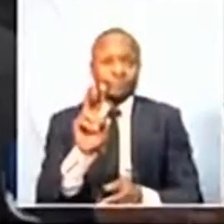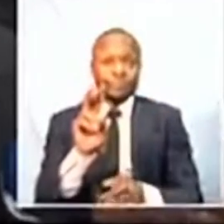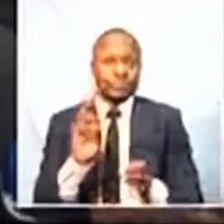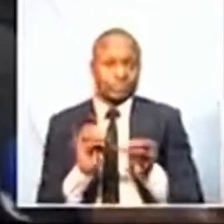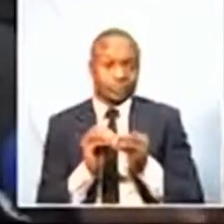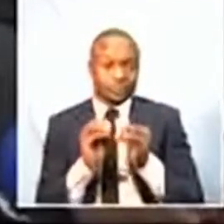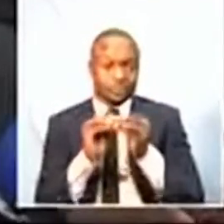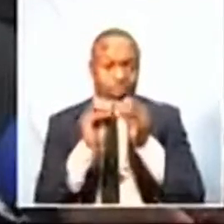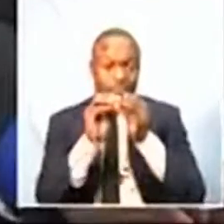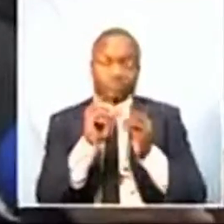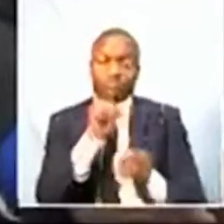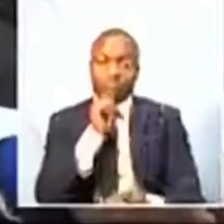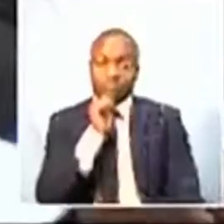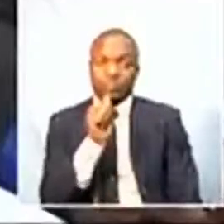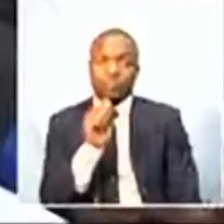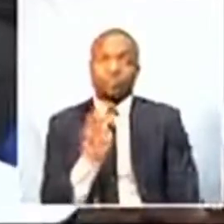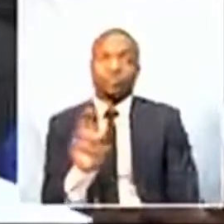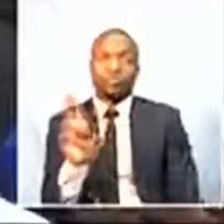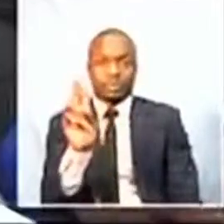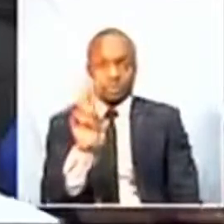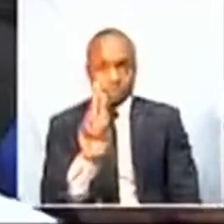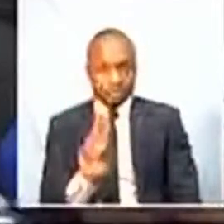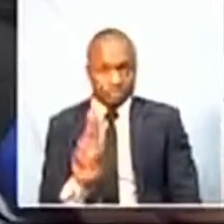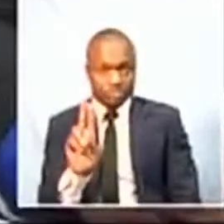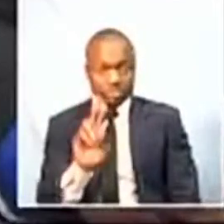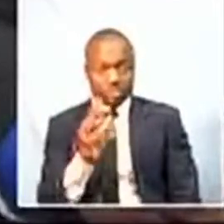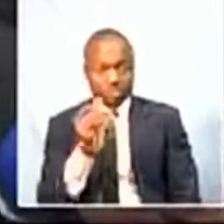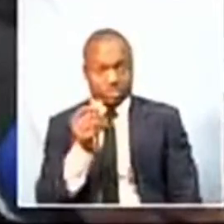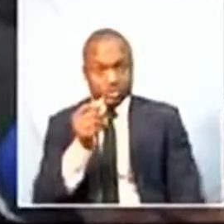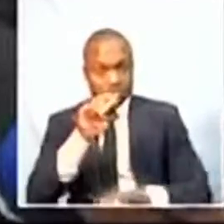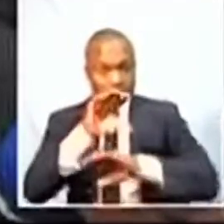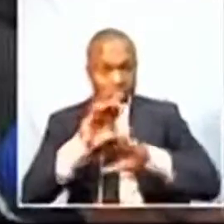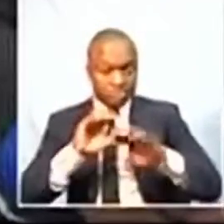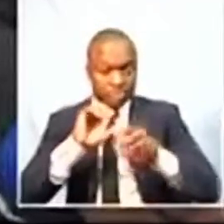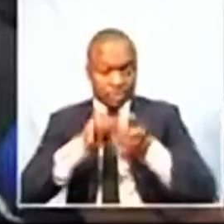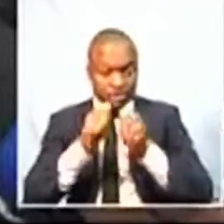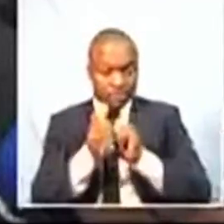total unspent funds. Cause of query,